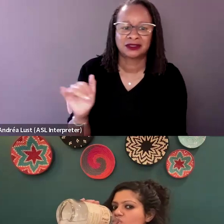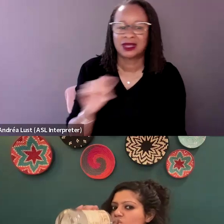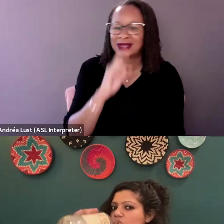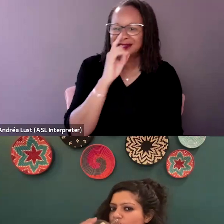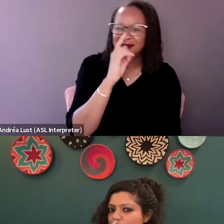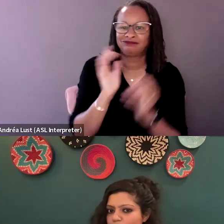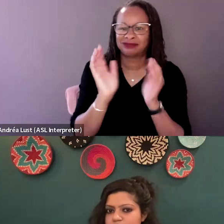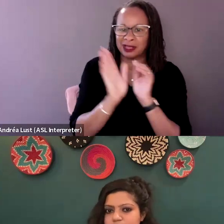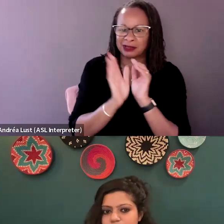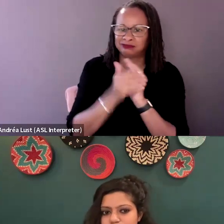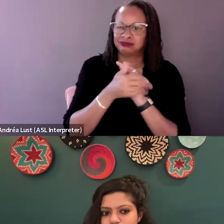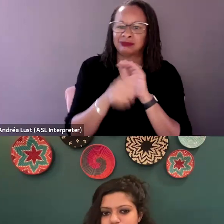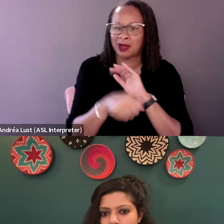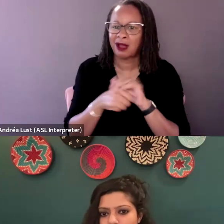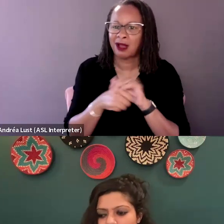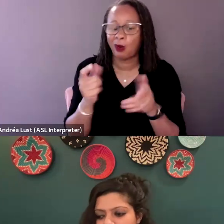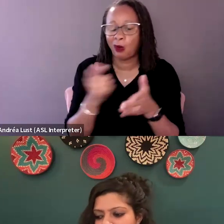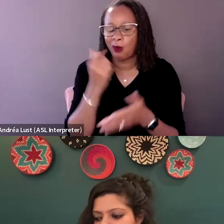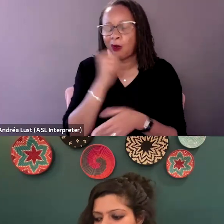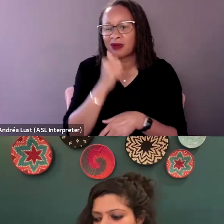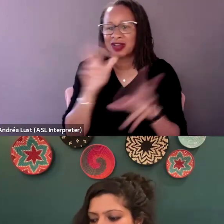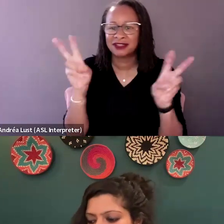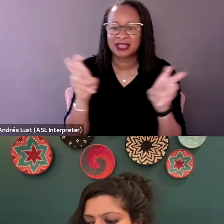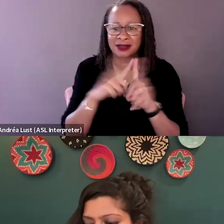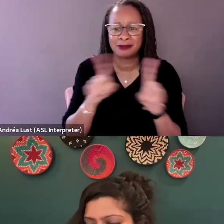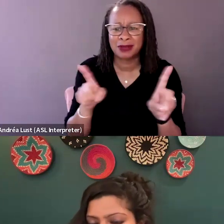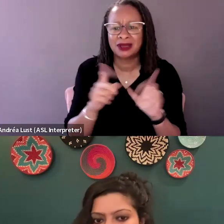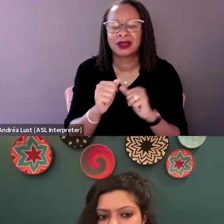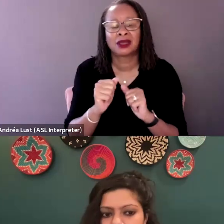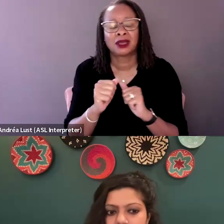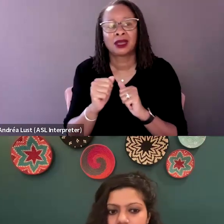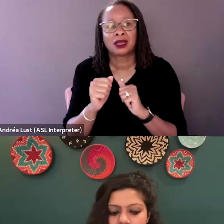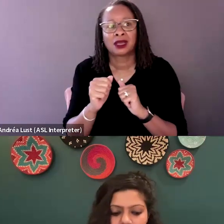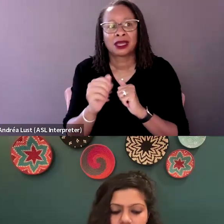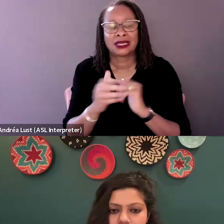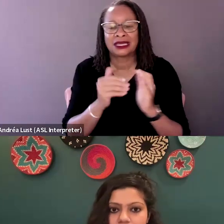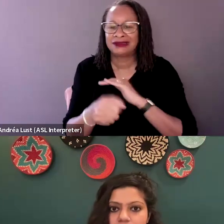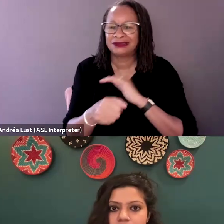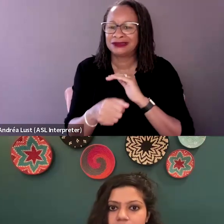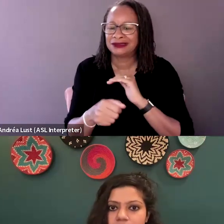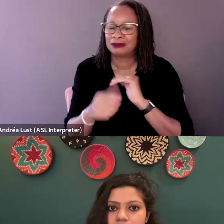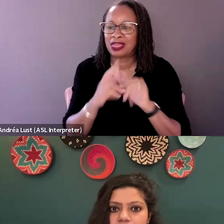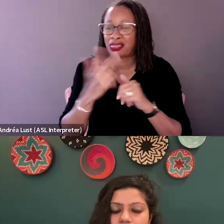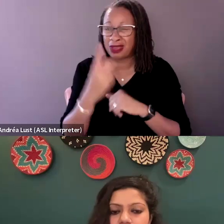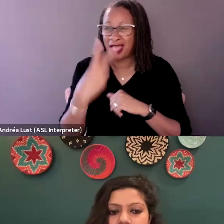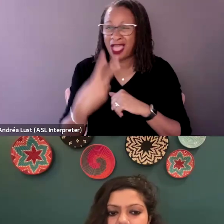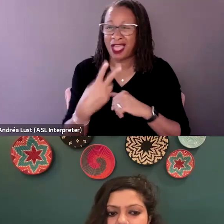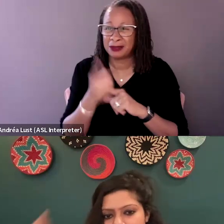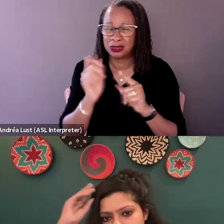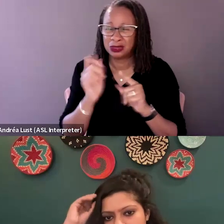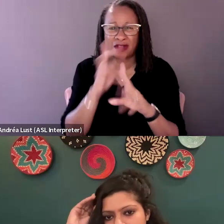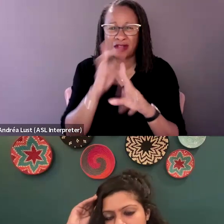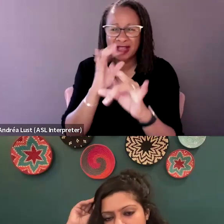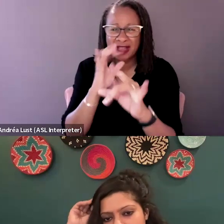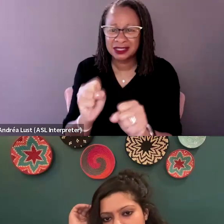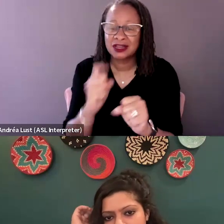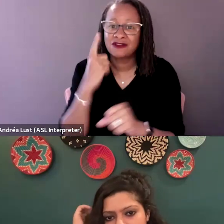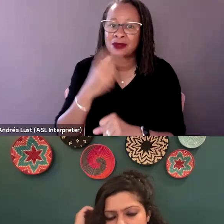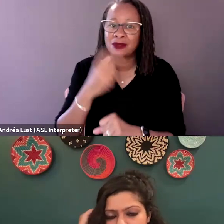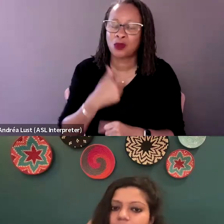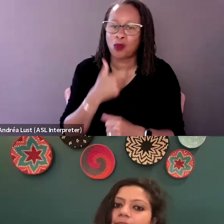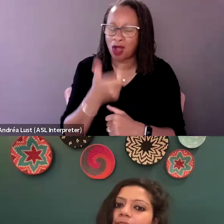was being pitched in 2019 and it was called Airborne. I remember watching the pitch trailer and getting really intrigued